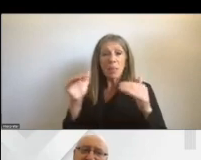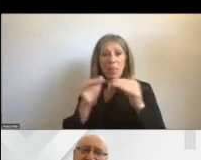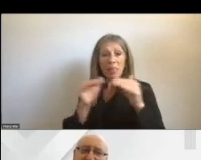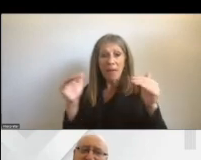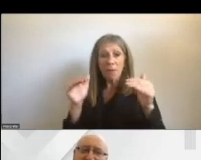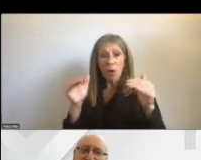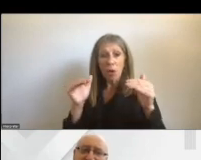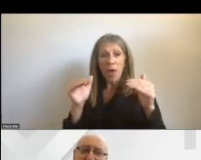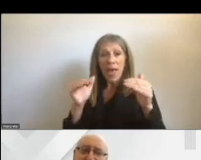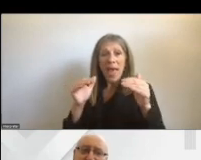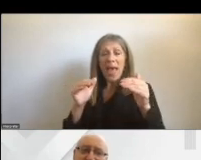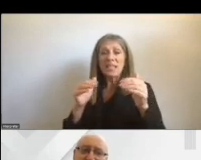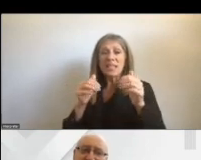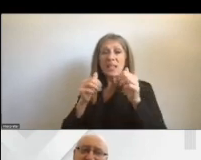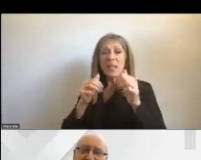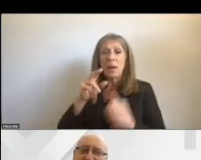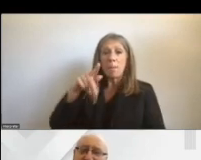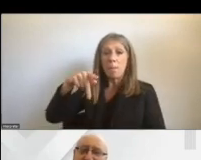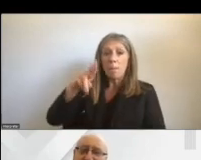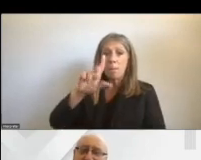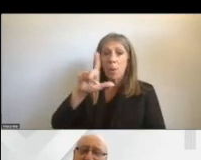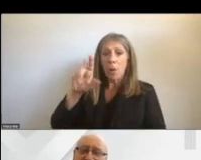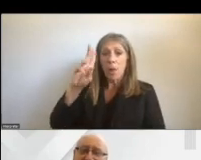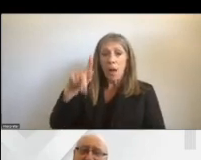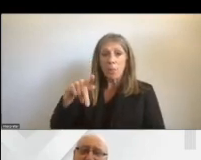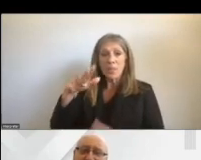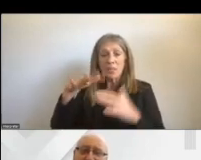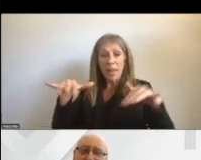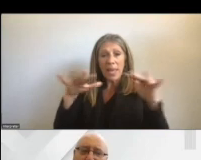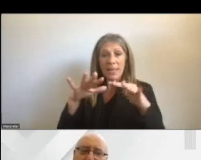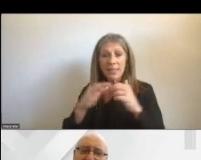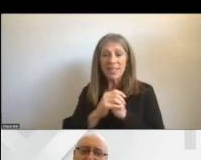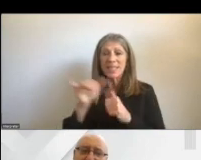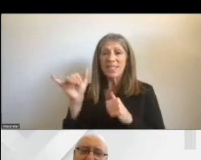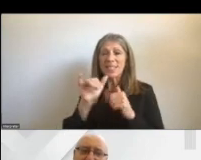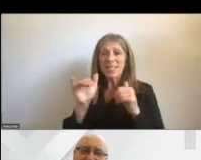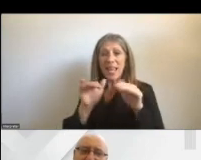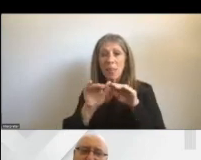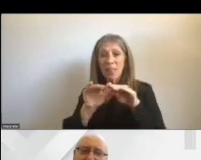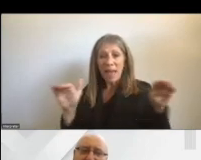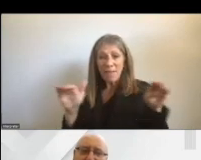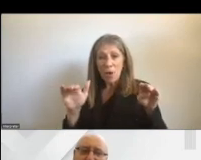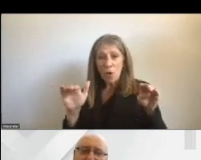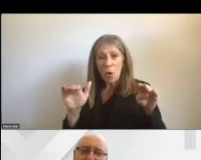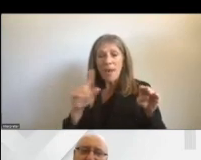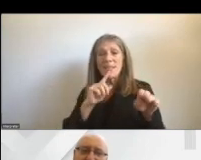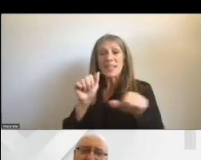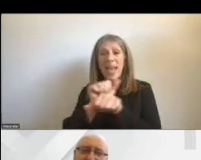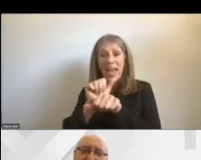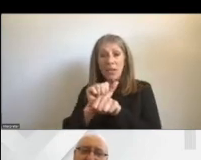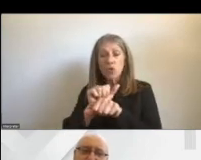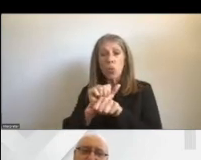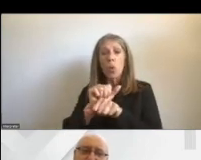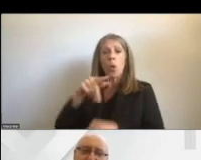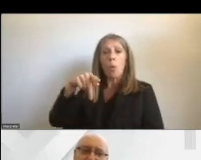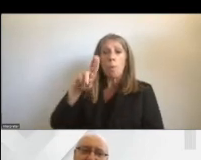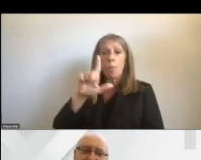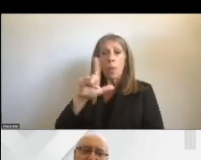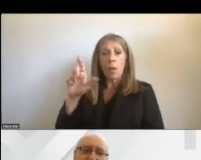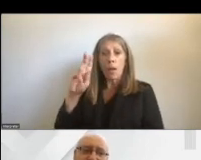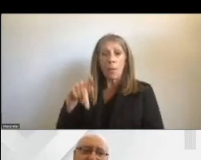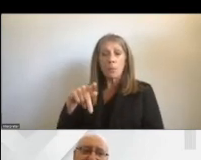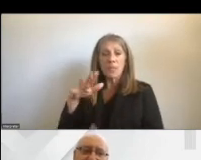ramp or your lift onto the sidewalk from your parking space. And so you're not trying to drop your lift